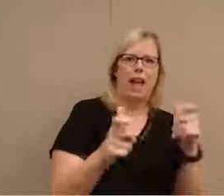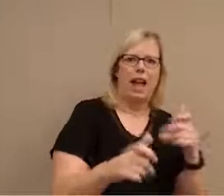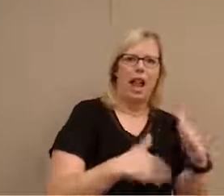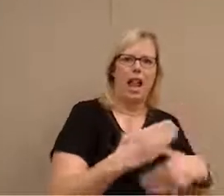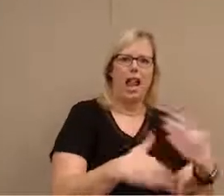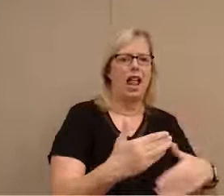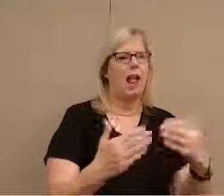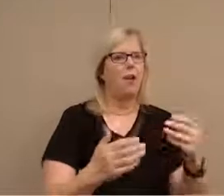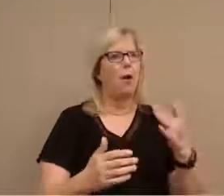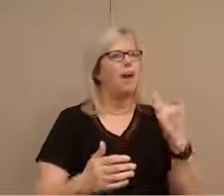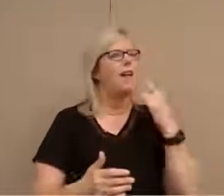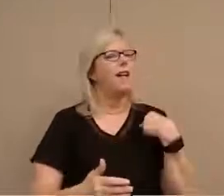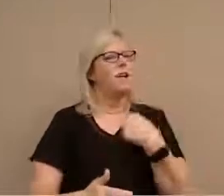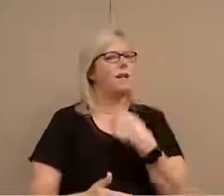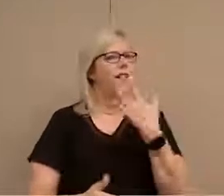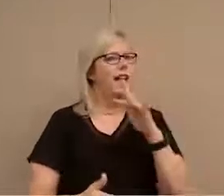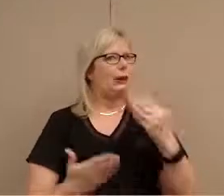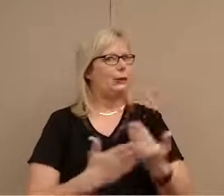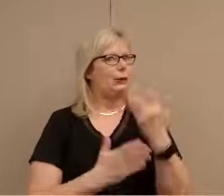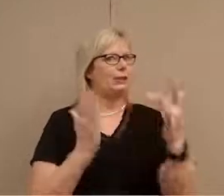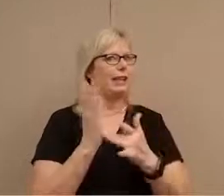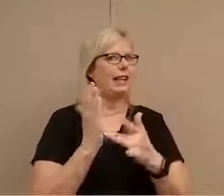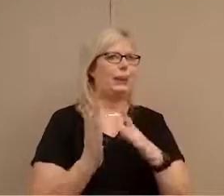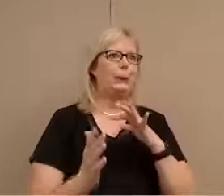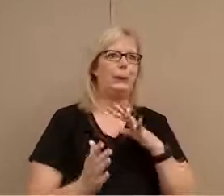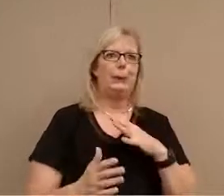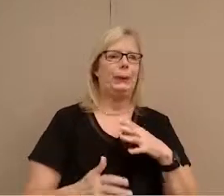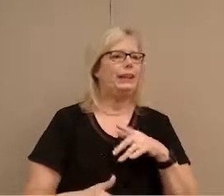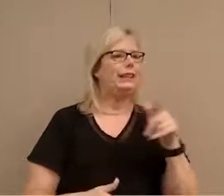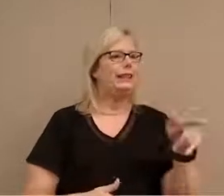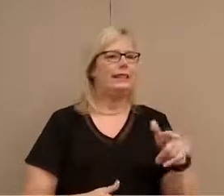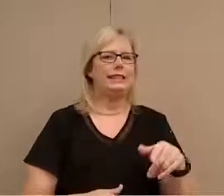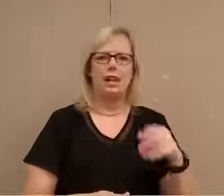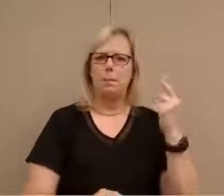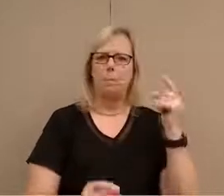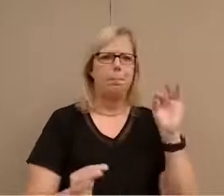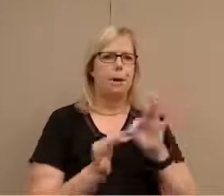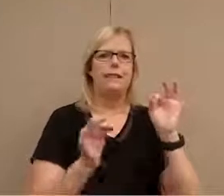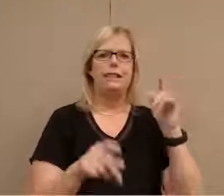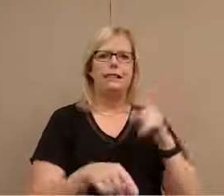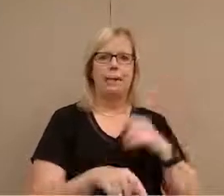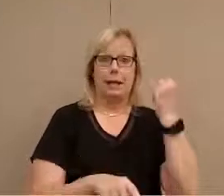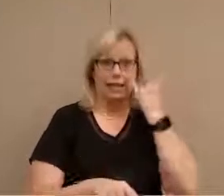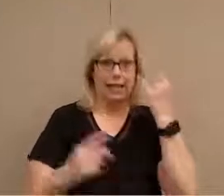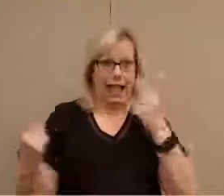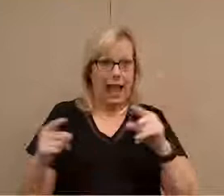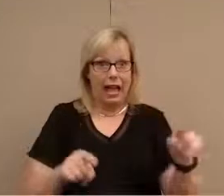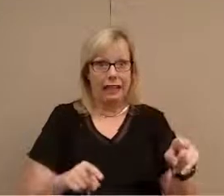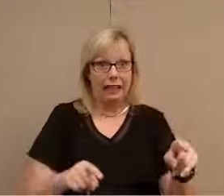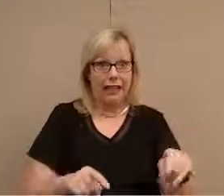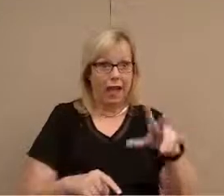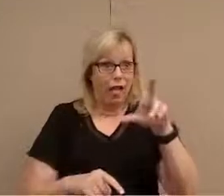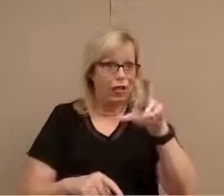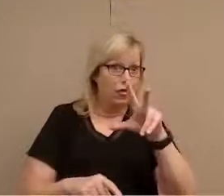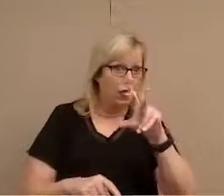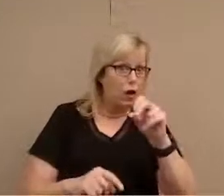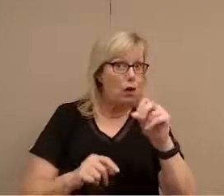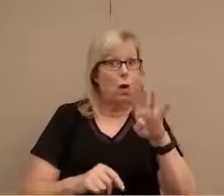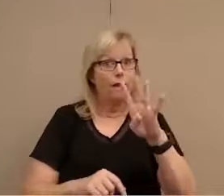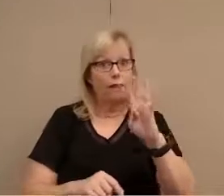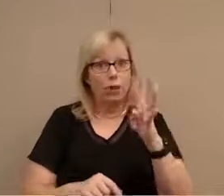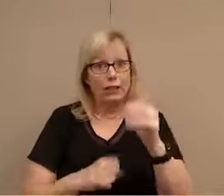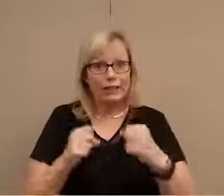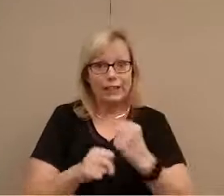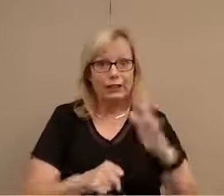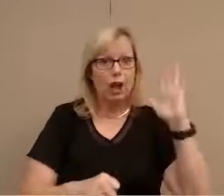newer technology, mRNA technology, are out there, and they were there and they came on the right time. If this would have happened 30, 40 years ago, we